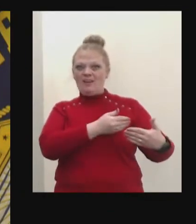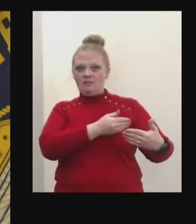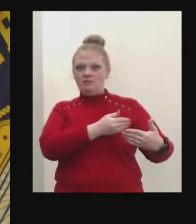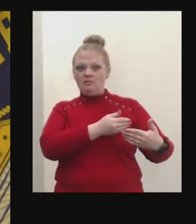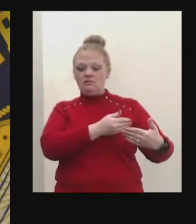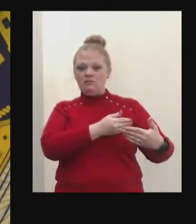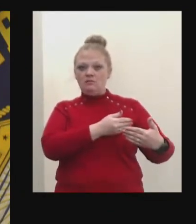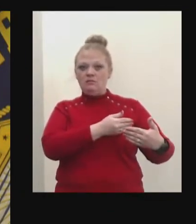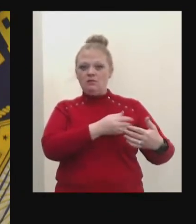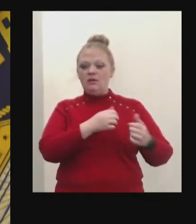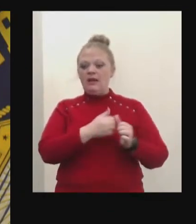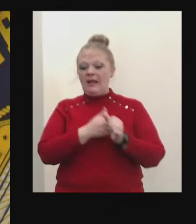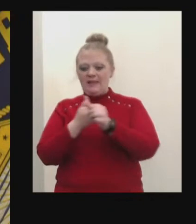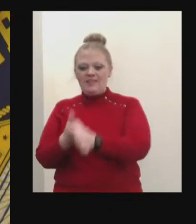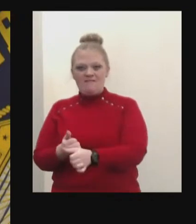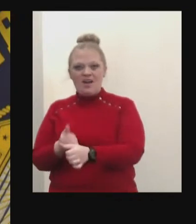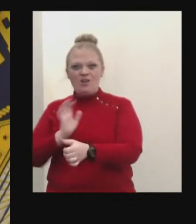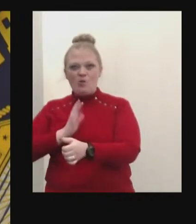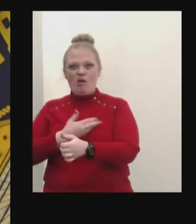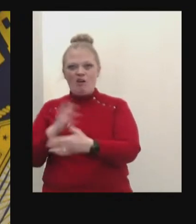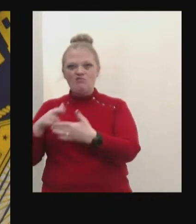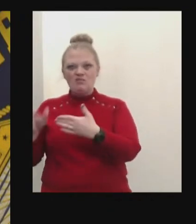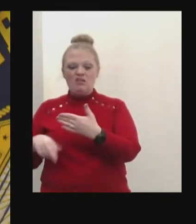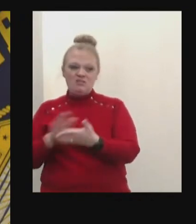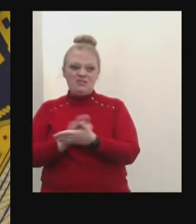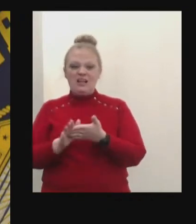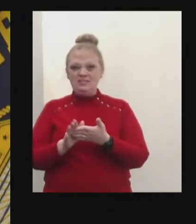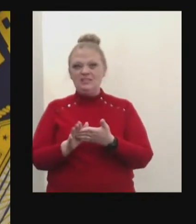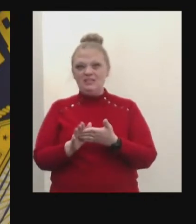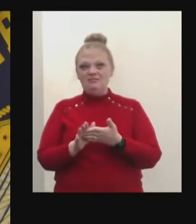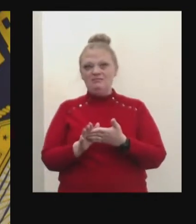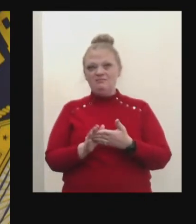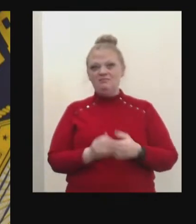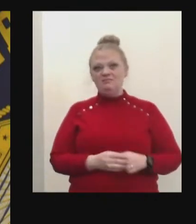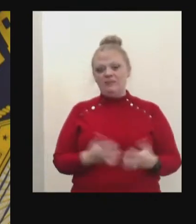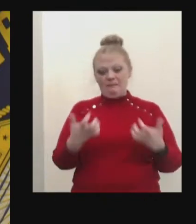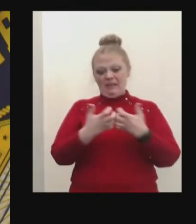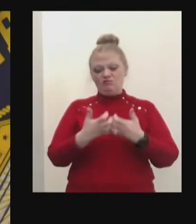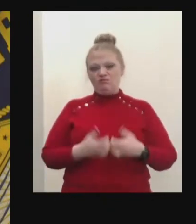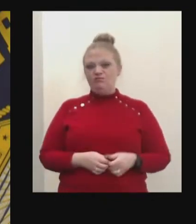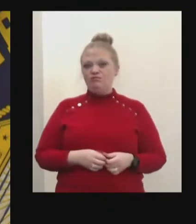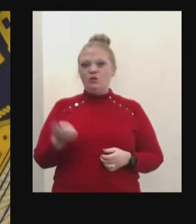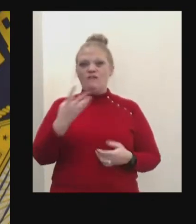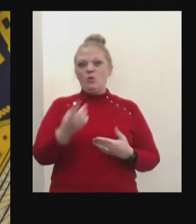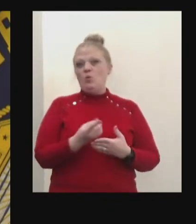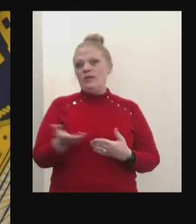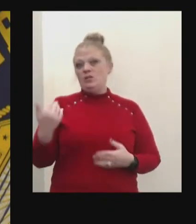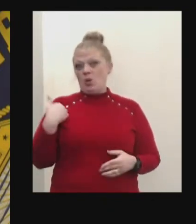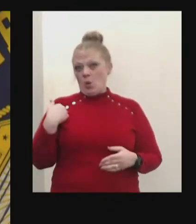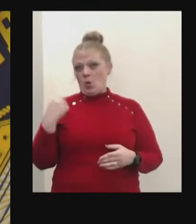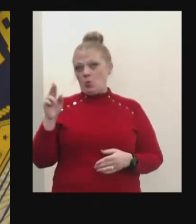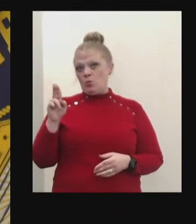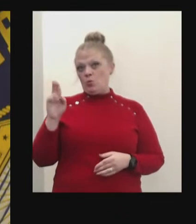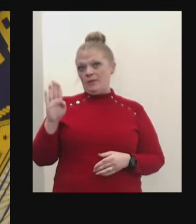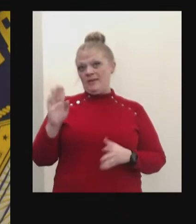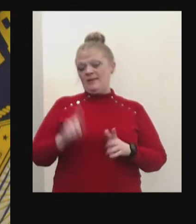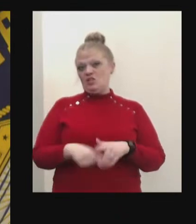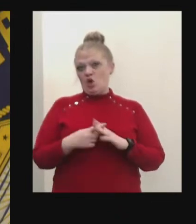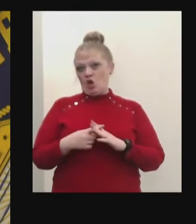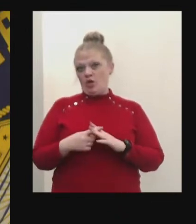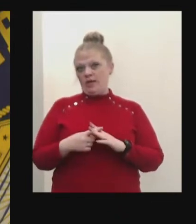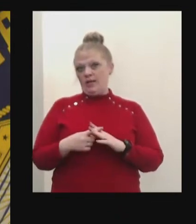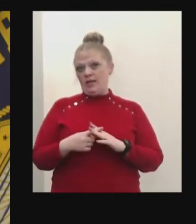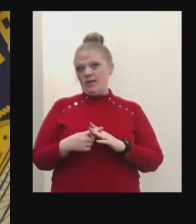see in terms of test results very nicely. A couple weeks ago, UB started sending